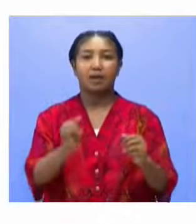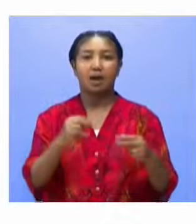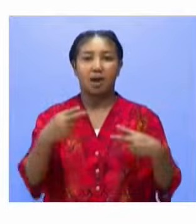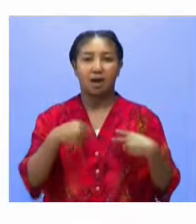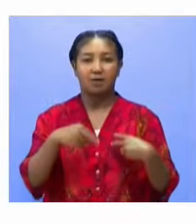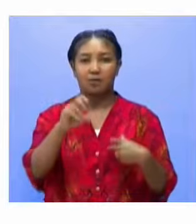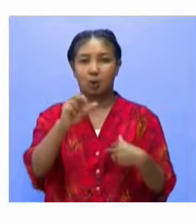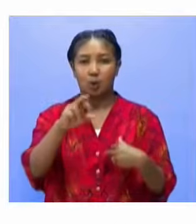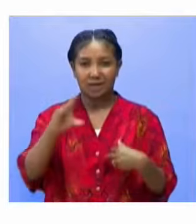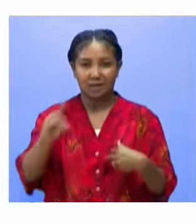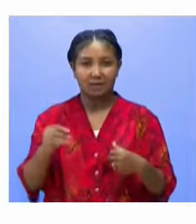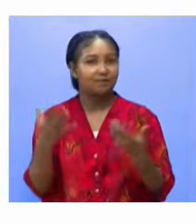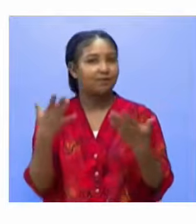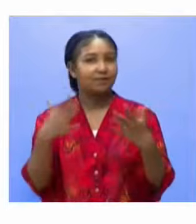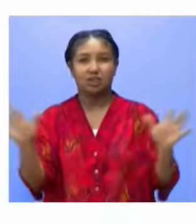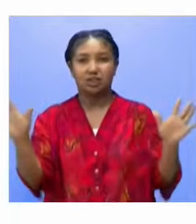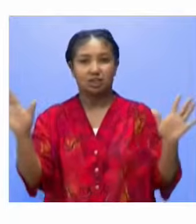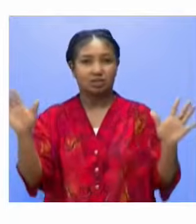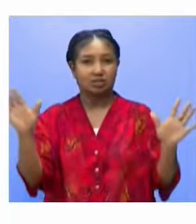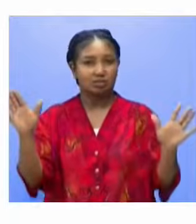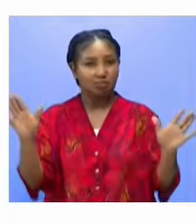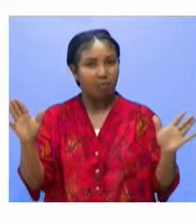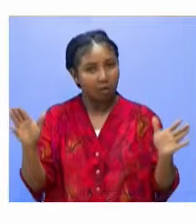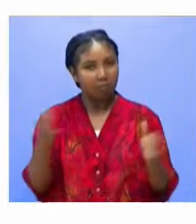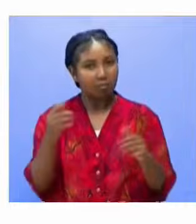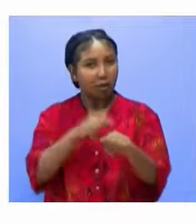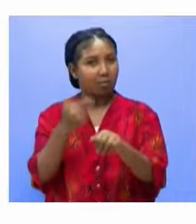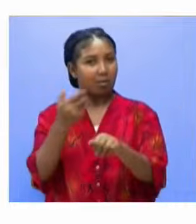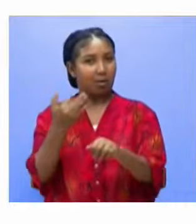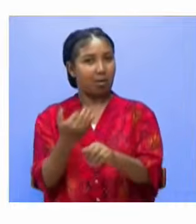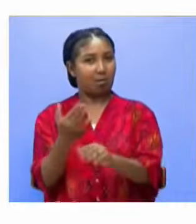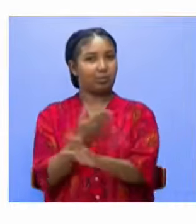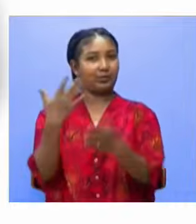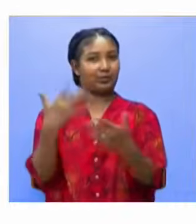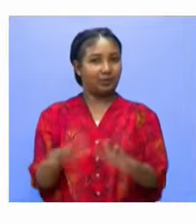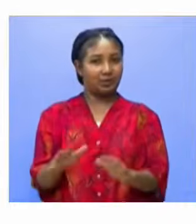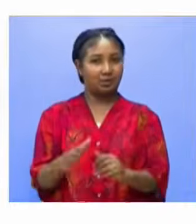Already finished. I've already finished it.